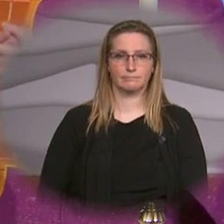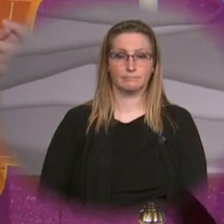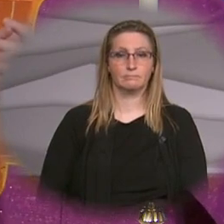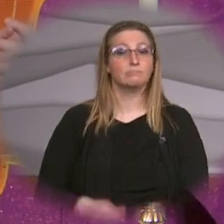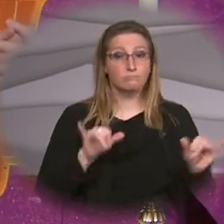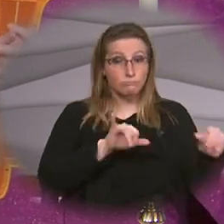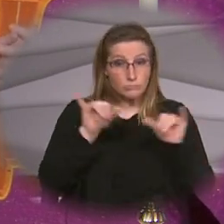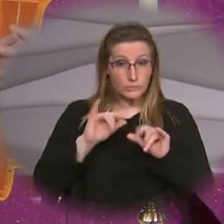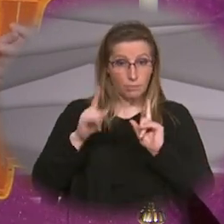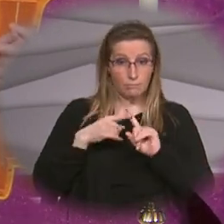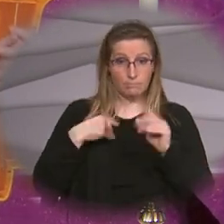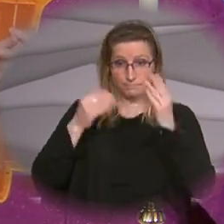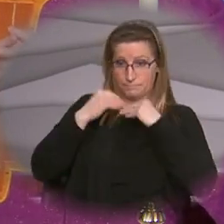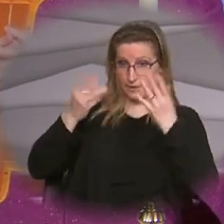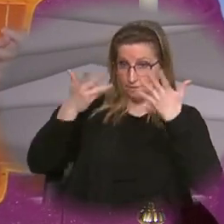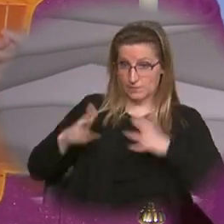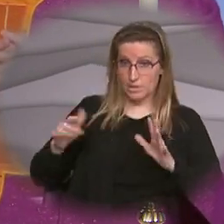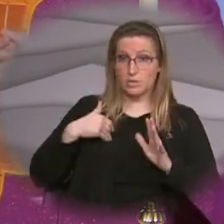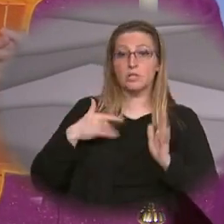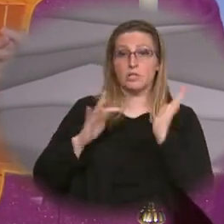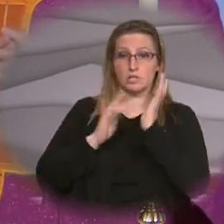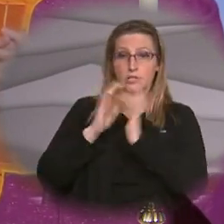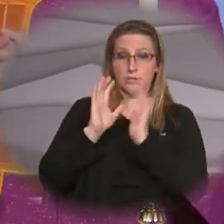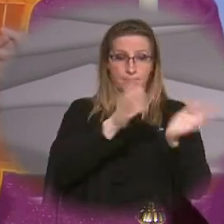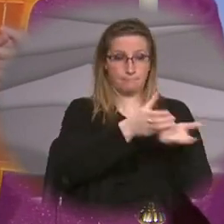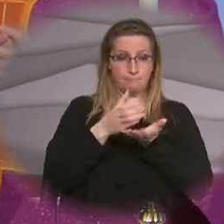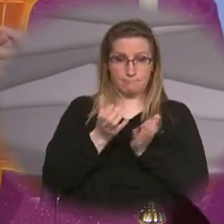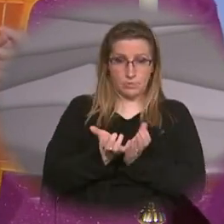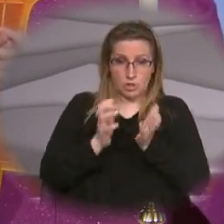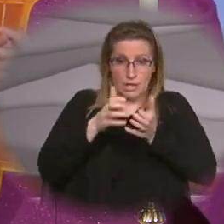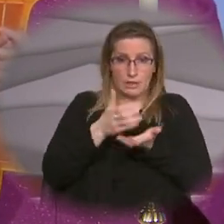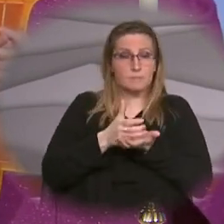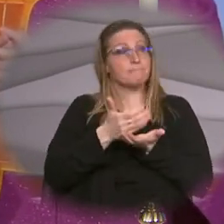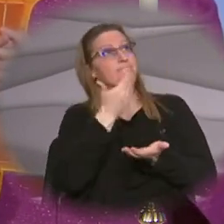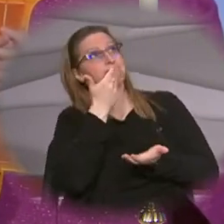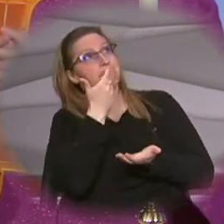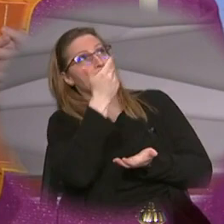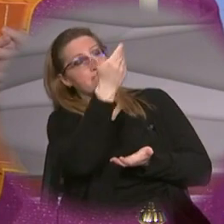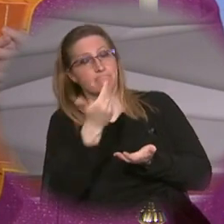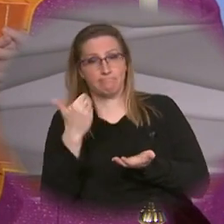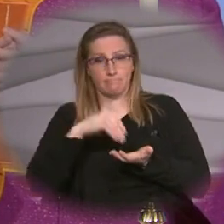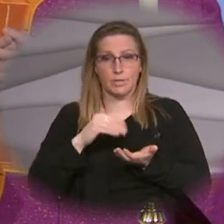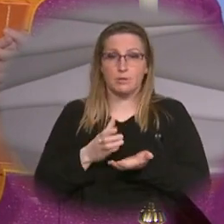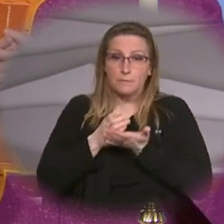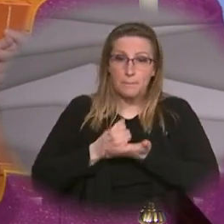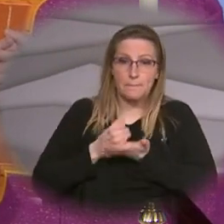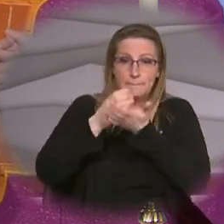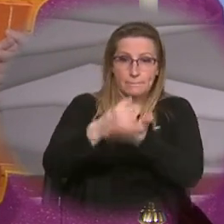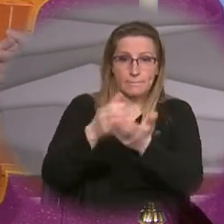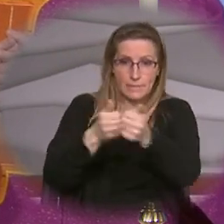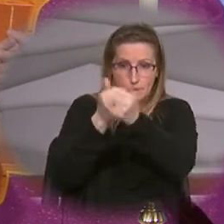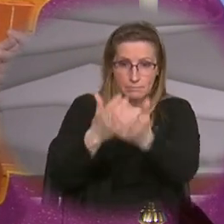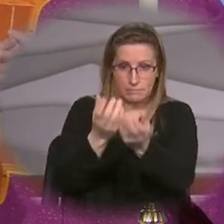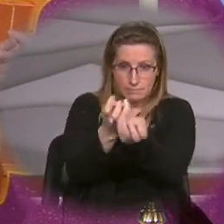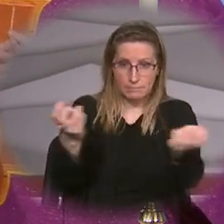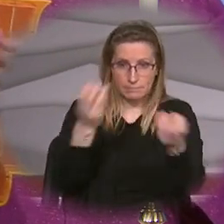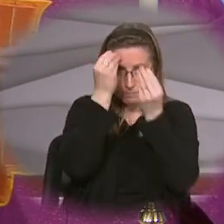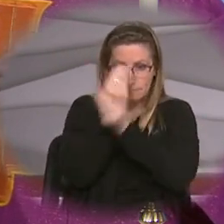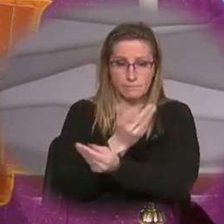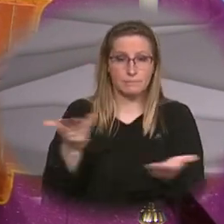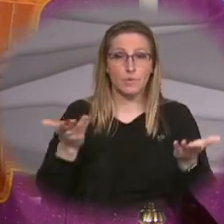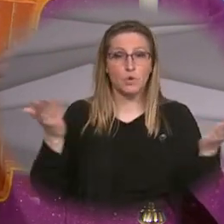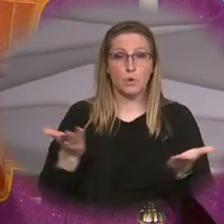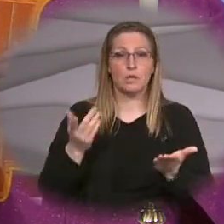In a similar way, when supper was ended, he took the chalice, and once more giving thanks, he gave it to his disciples,